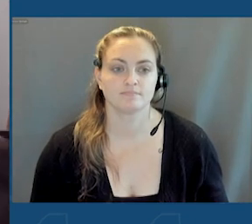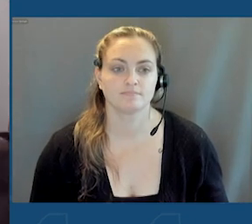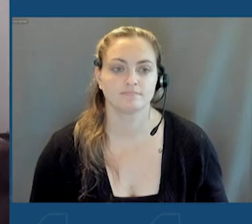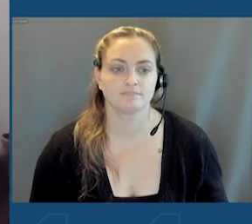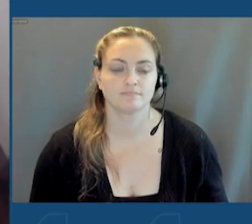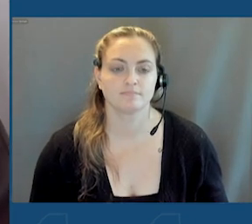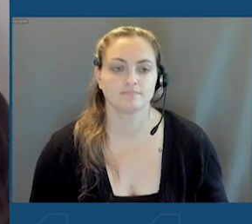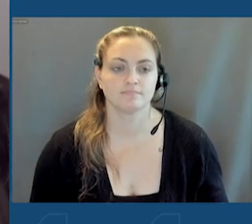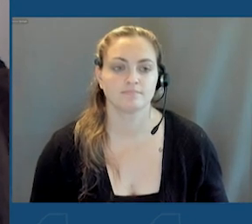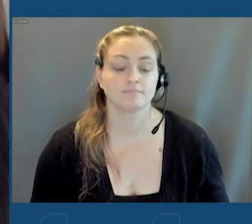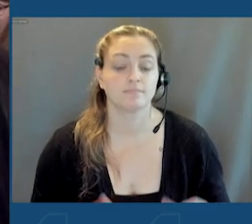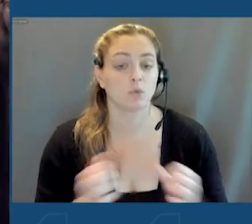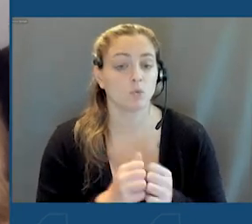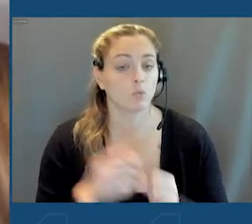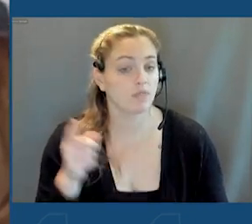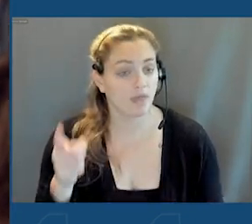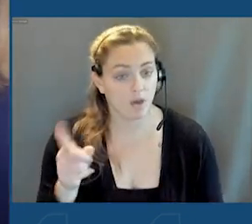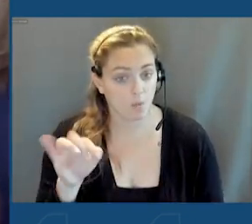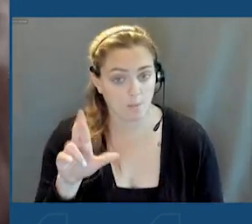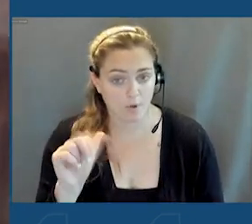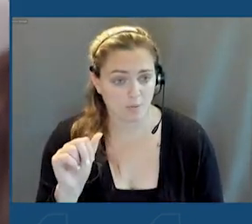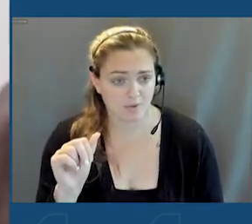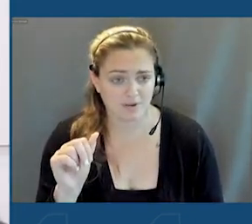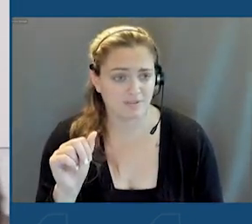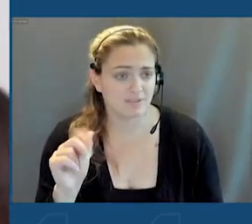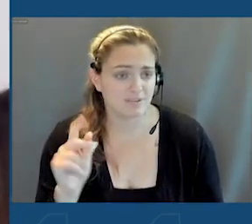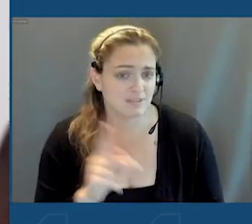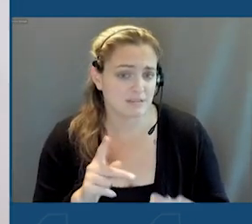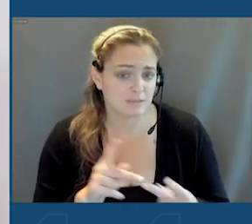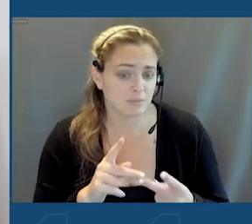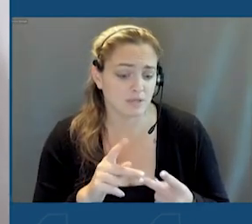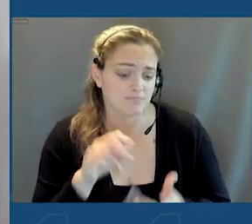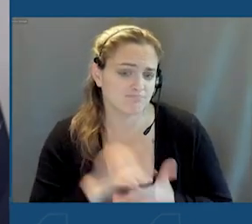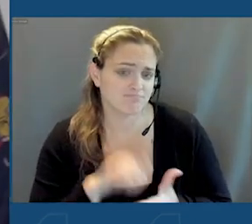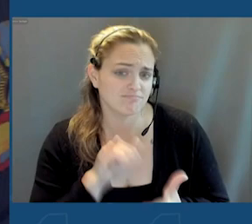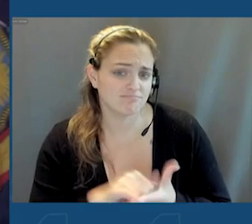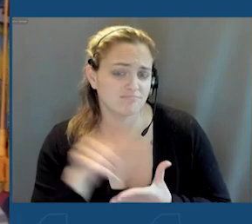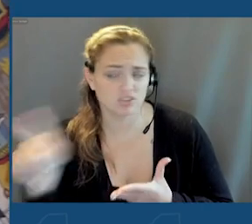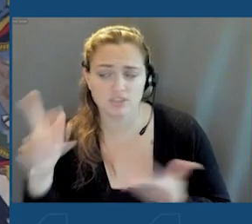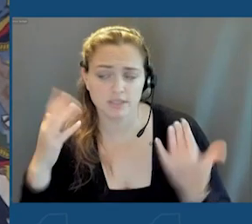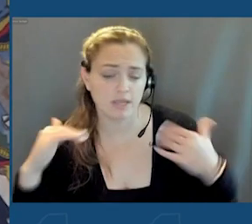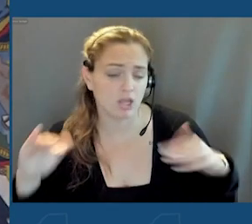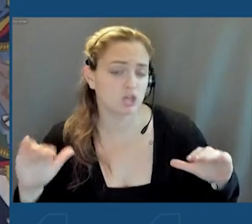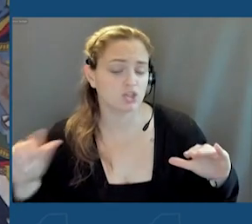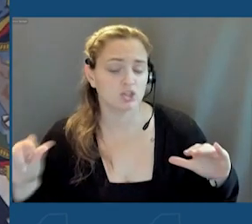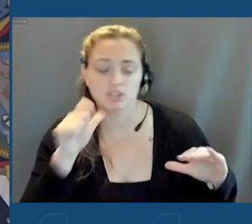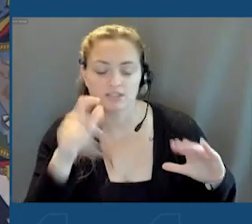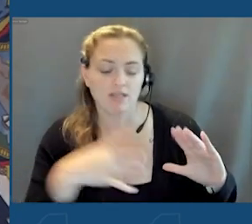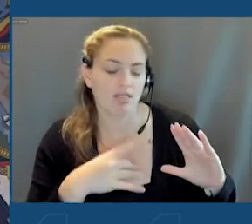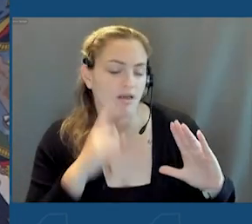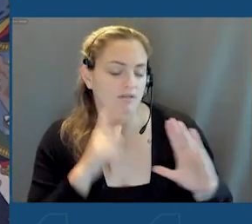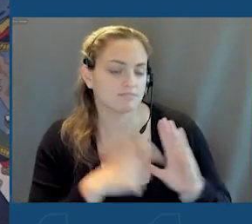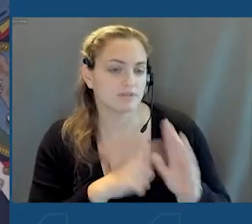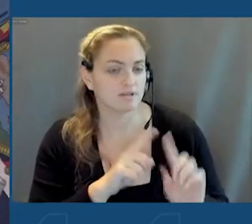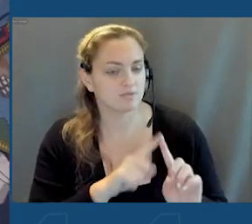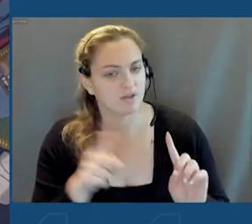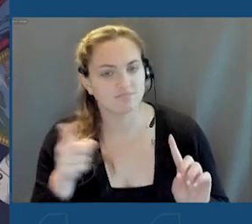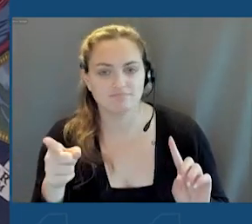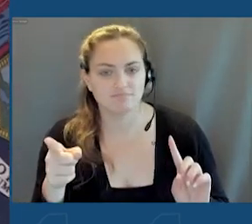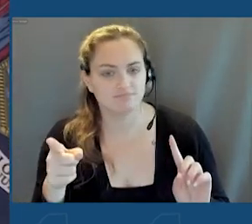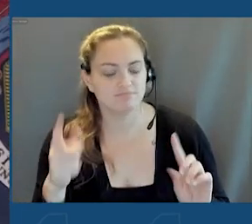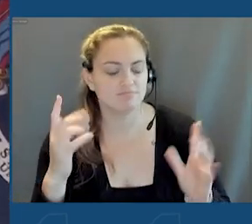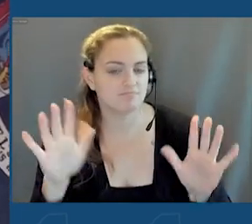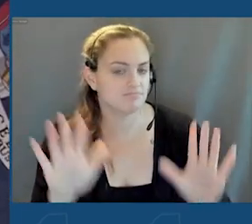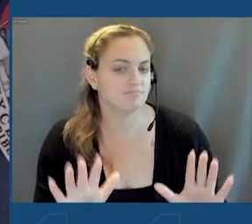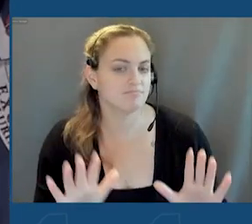Without Barbara, this place would not be here. Barbara is our angel. She doesn't like to be recognized, but Barbara came